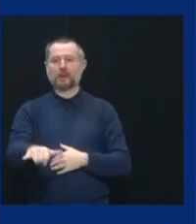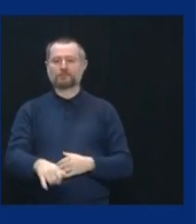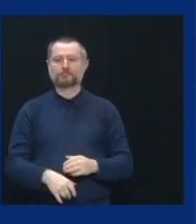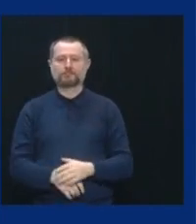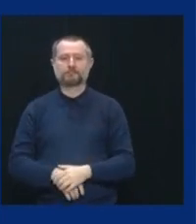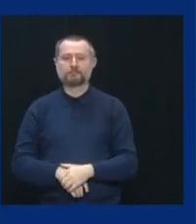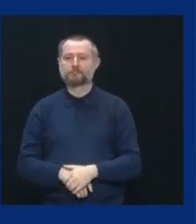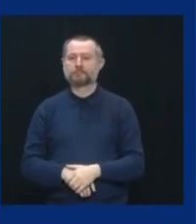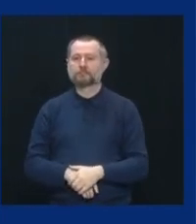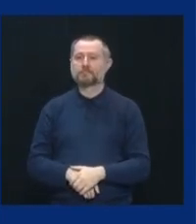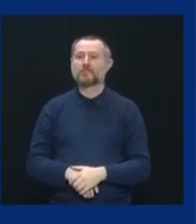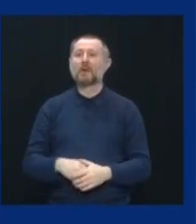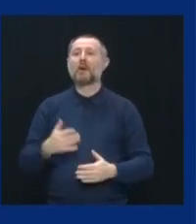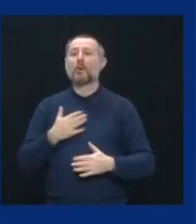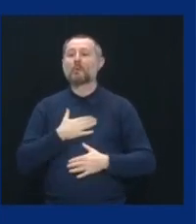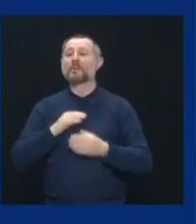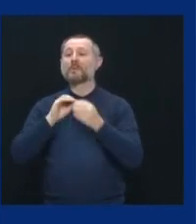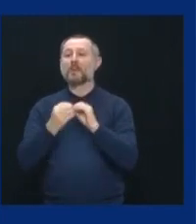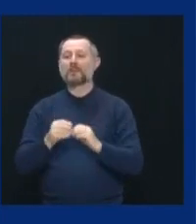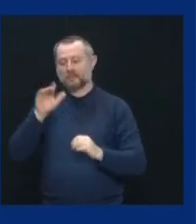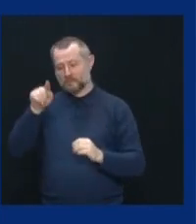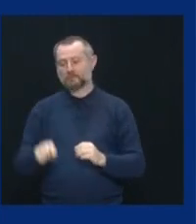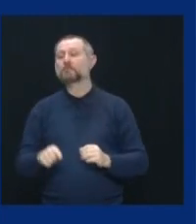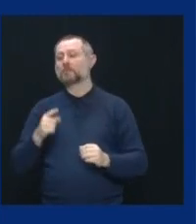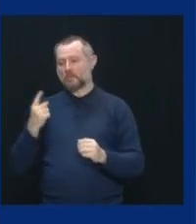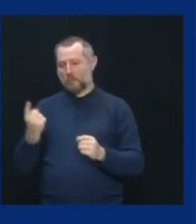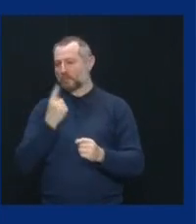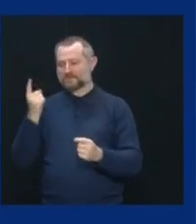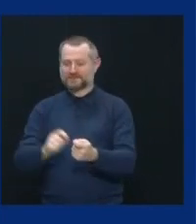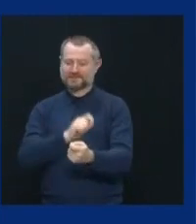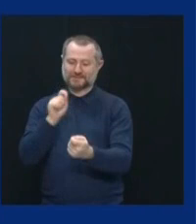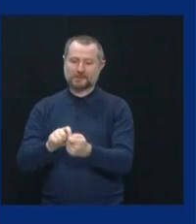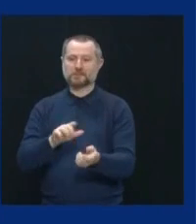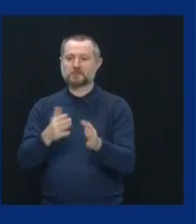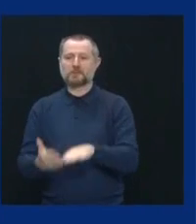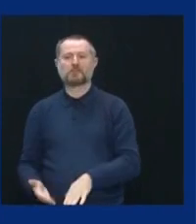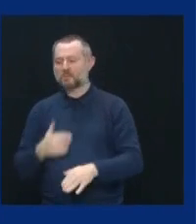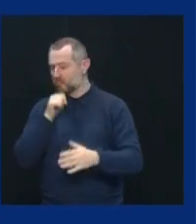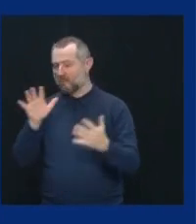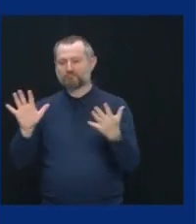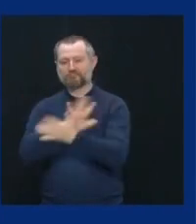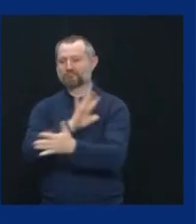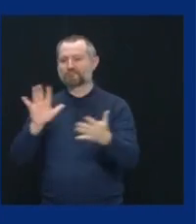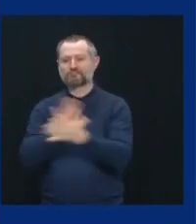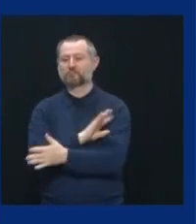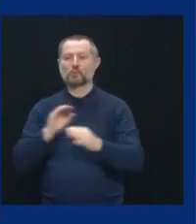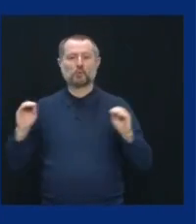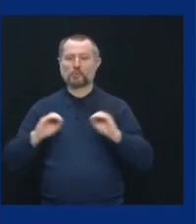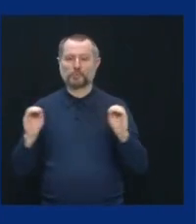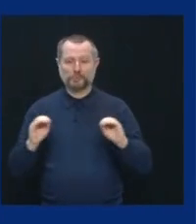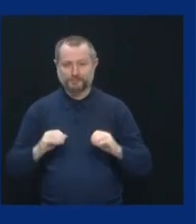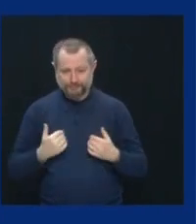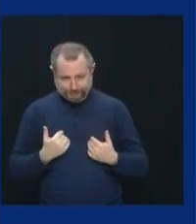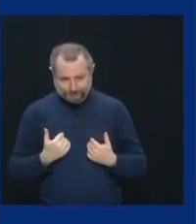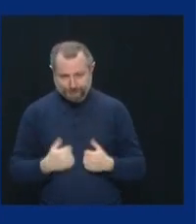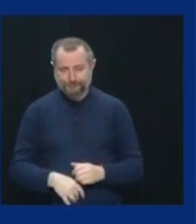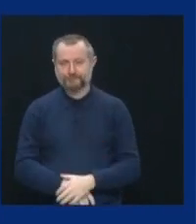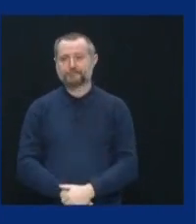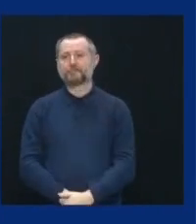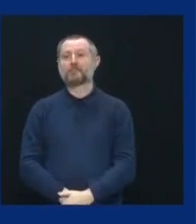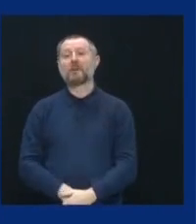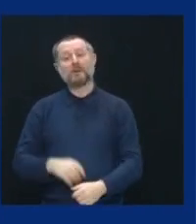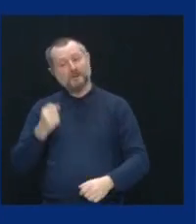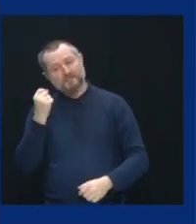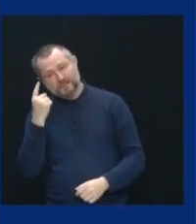death counts were always accurate. Nothing was hidden from anyone. But we did create the